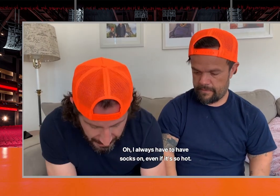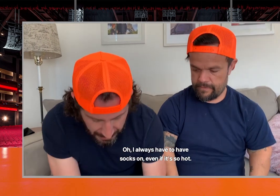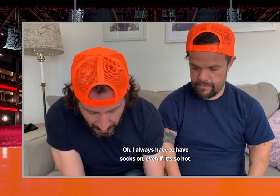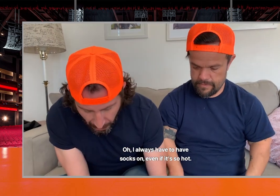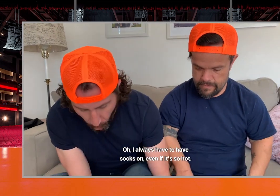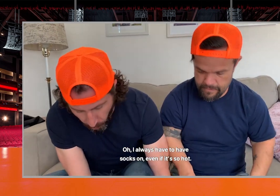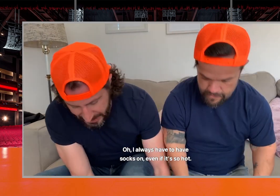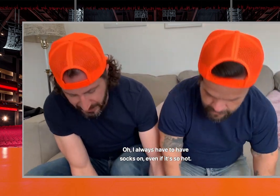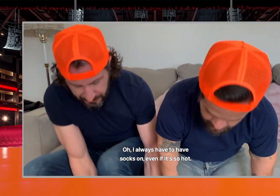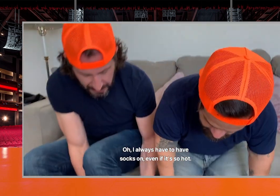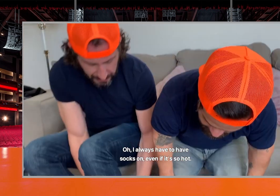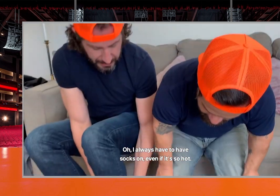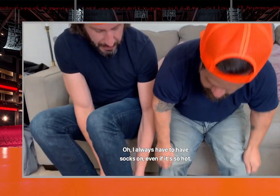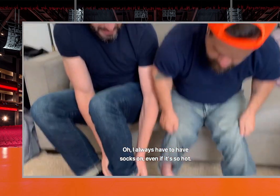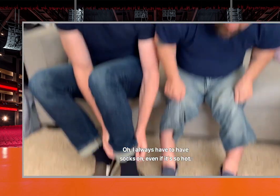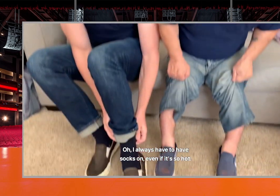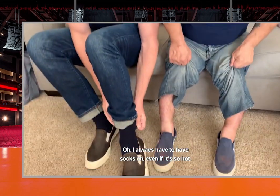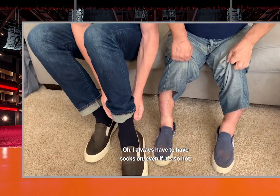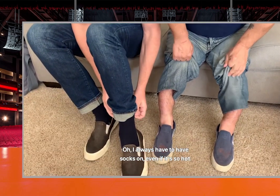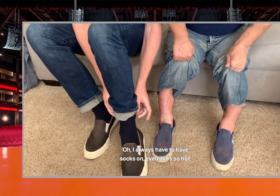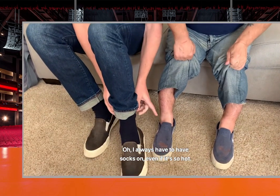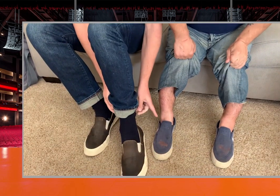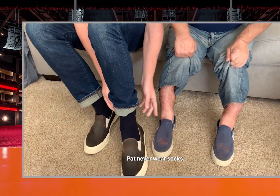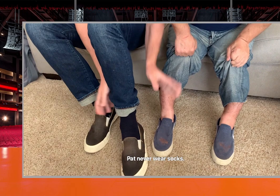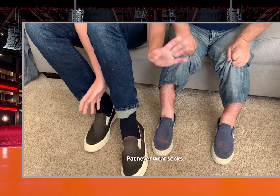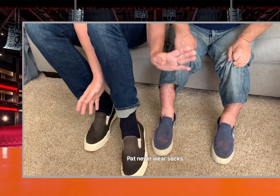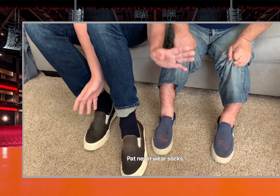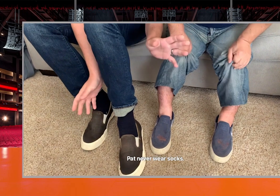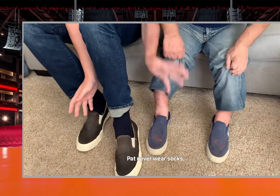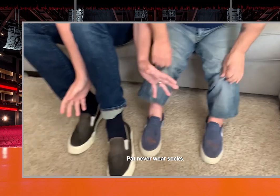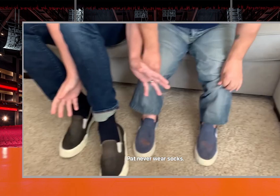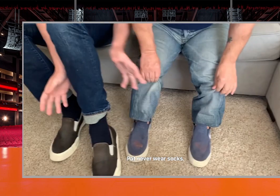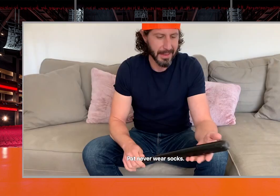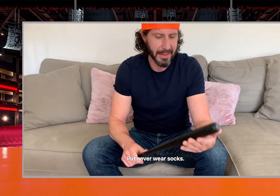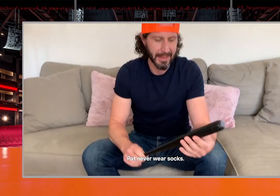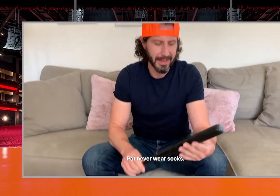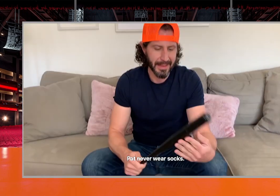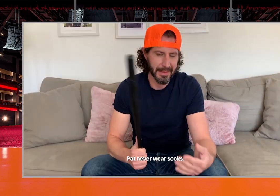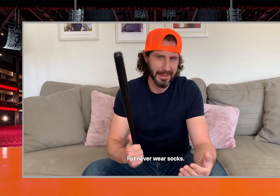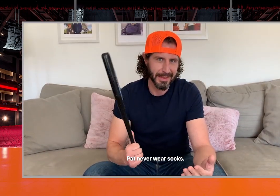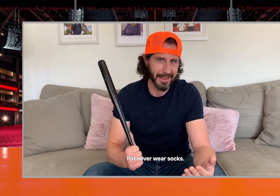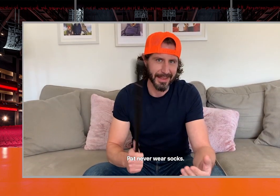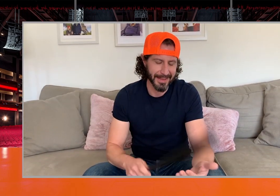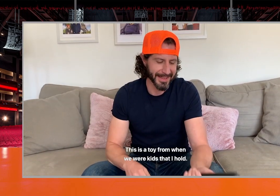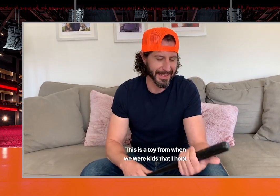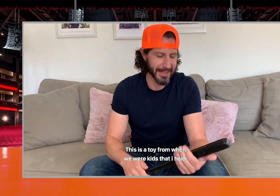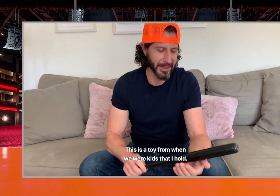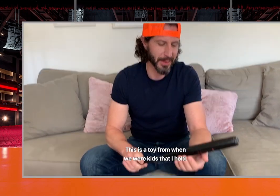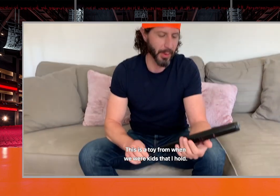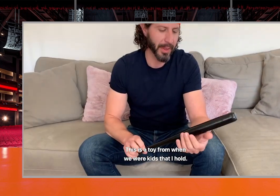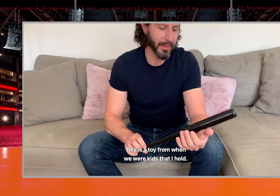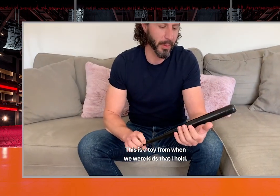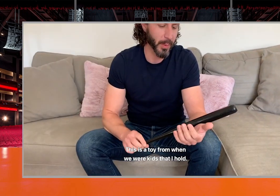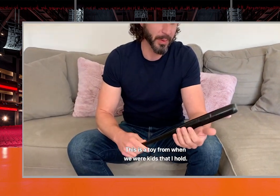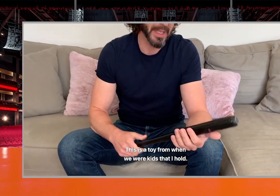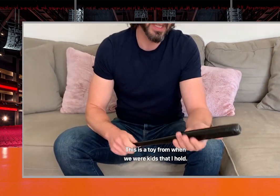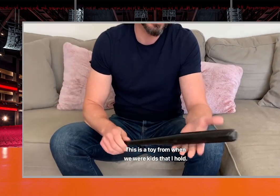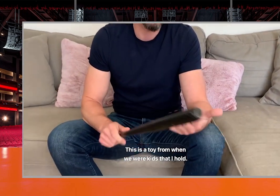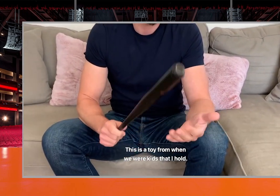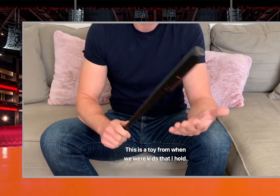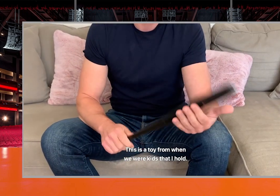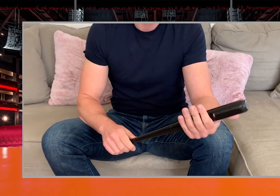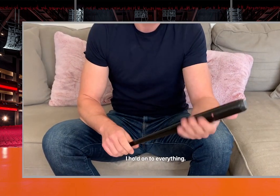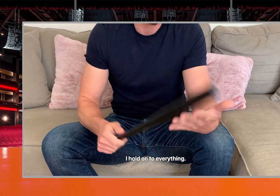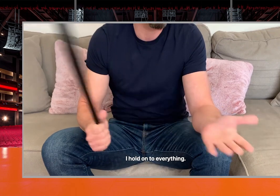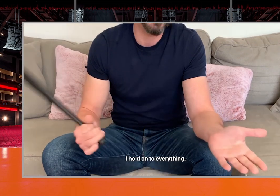I always have to have socks on. Even if it's so hot, Pat never wears socks. This is a toy from when we were